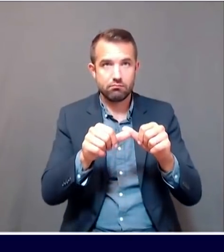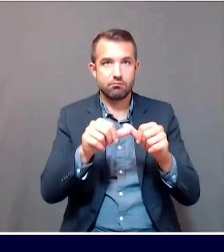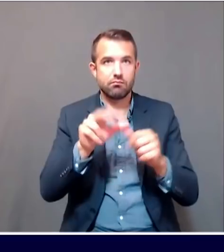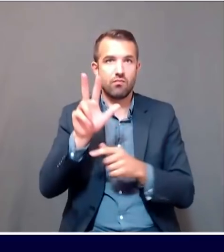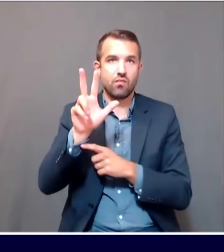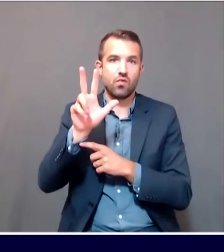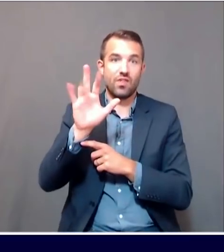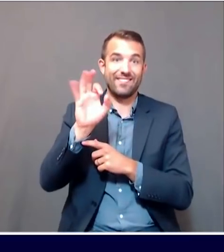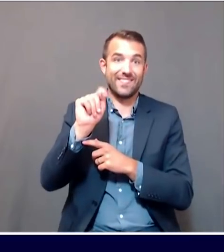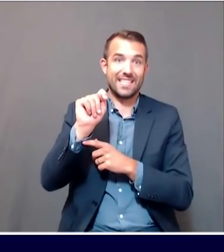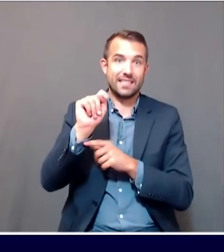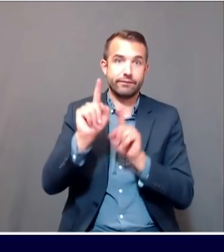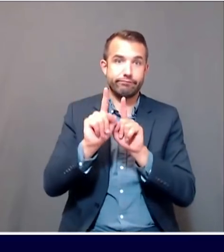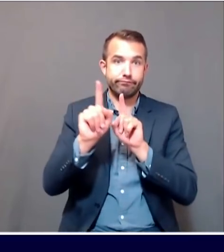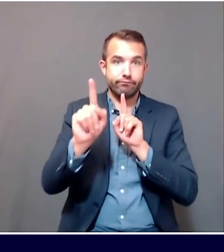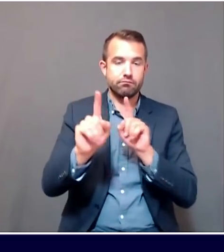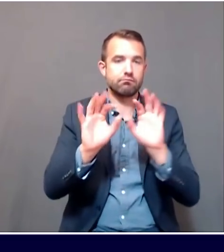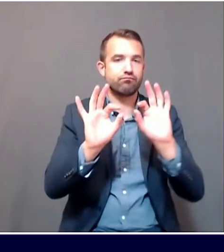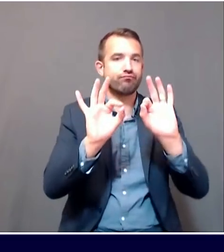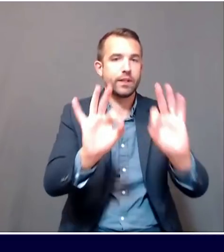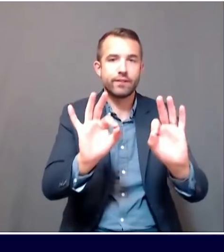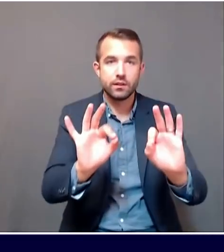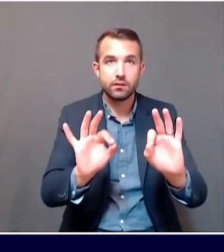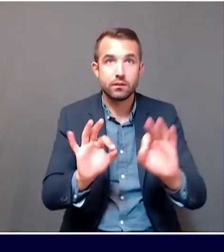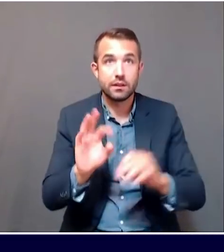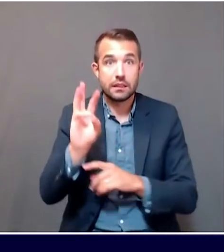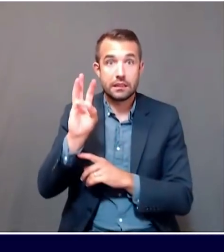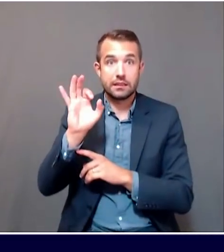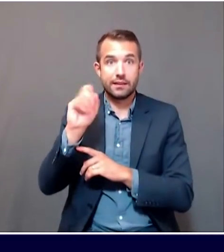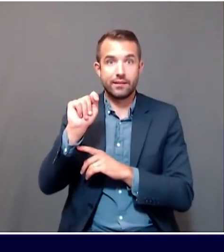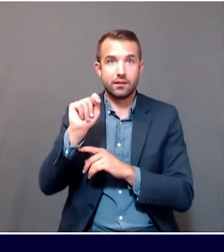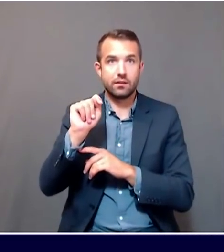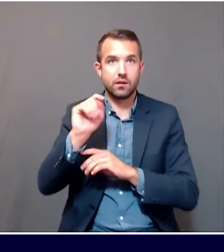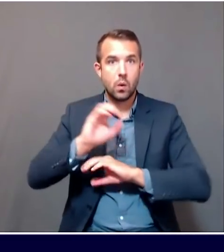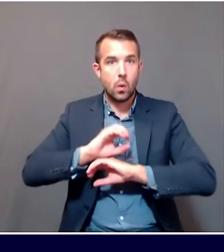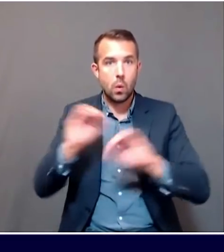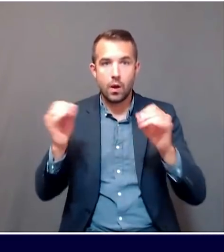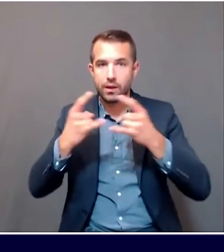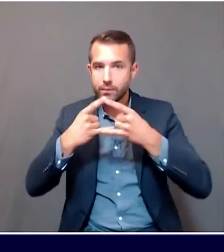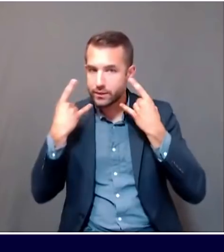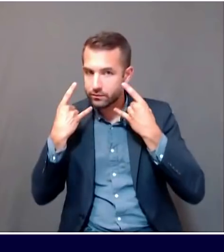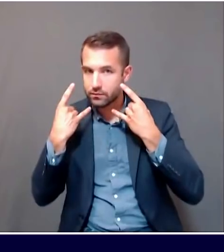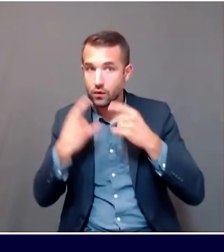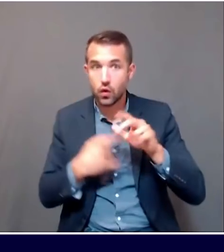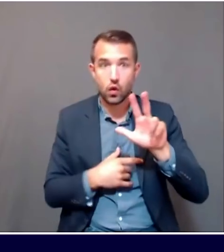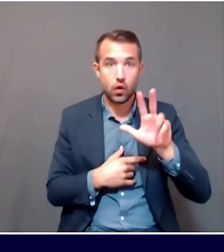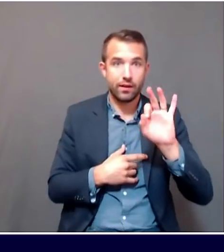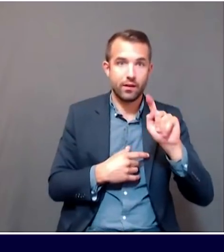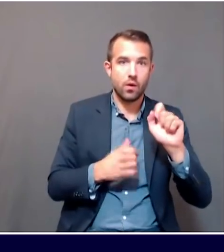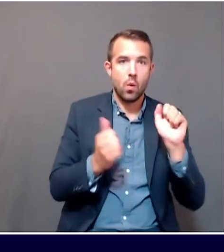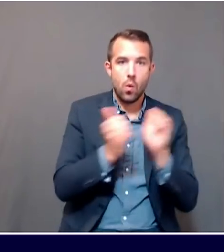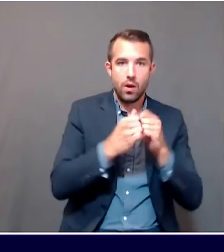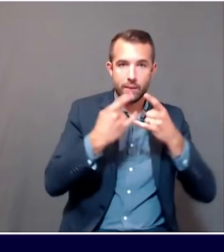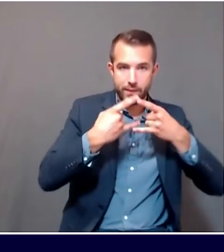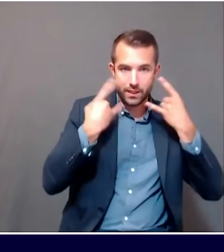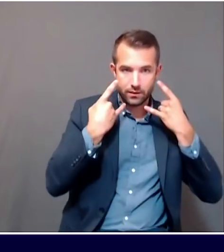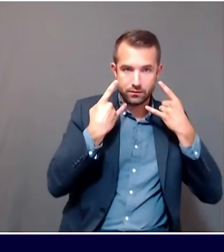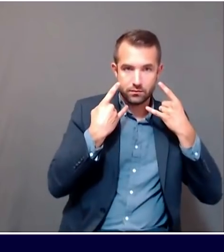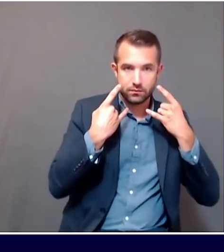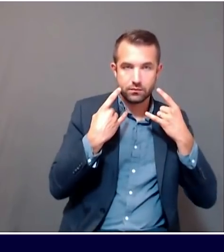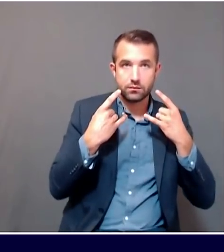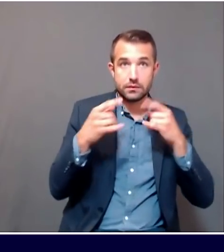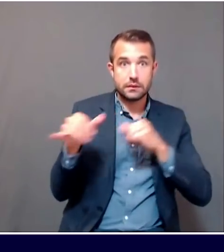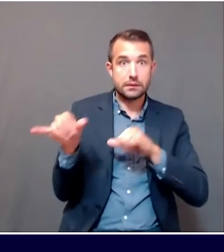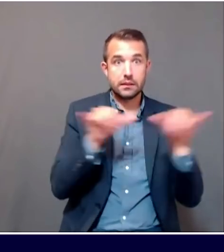more risk than 6 feet without face coverings. So when you compare what we've recommended and a number of states